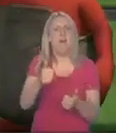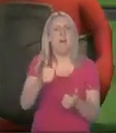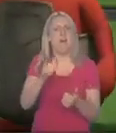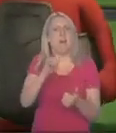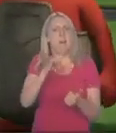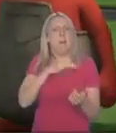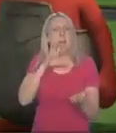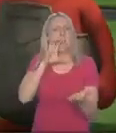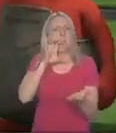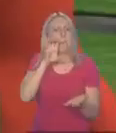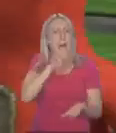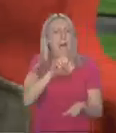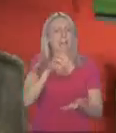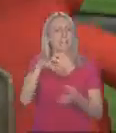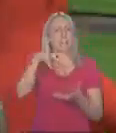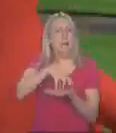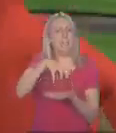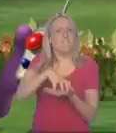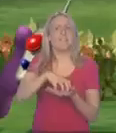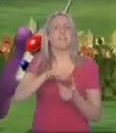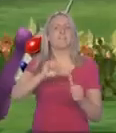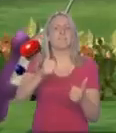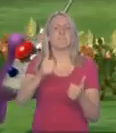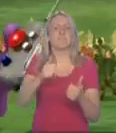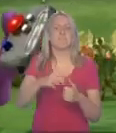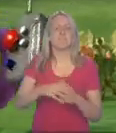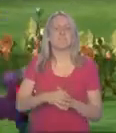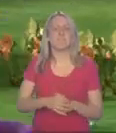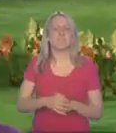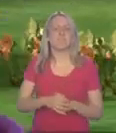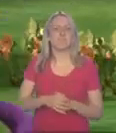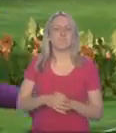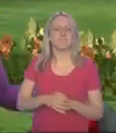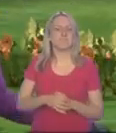a bite from Ruddle's muffin. Yes.